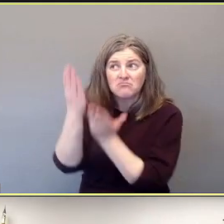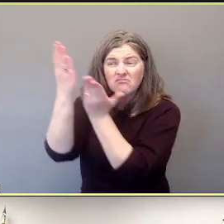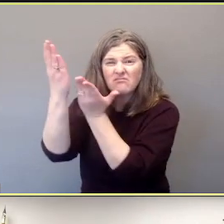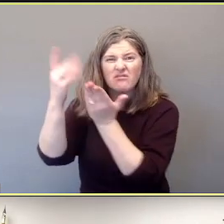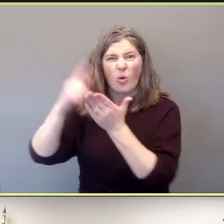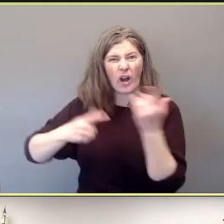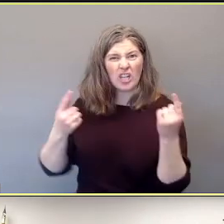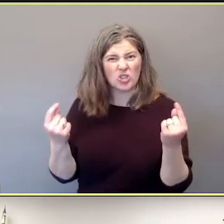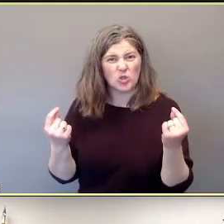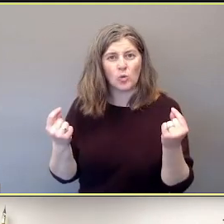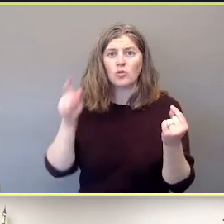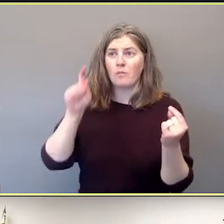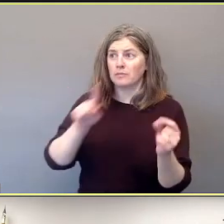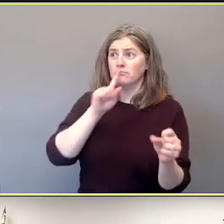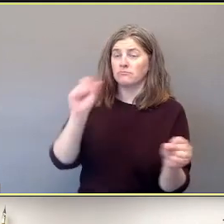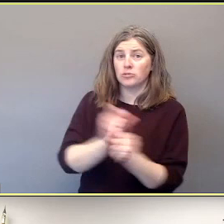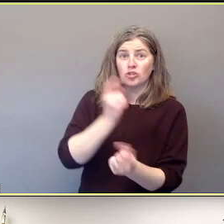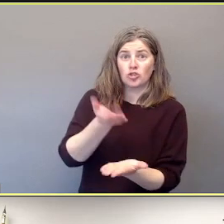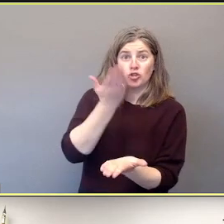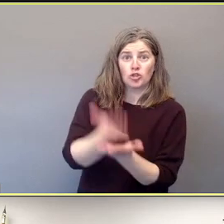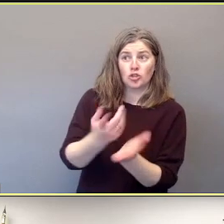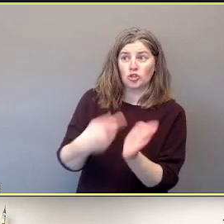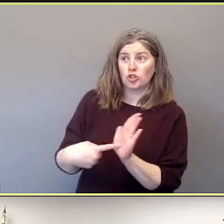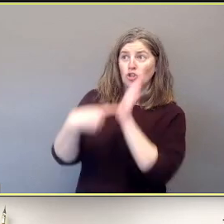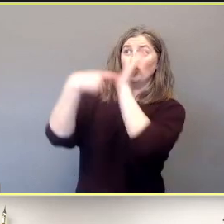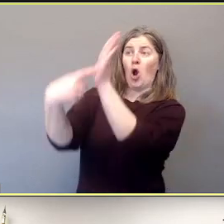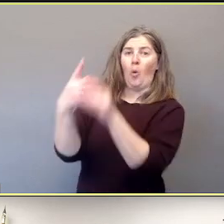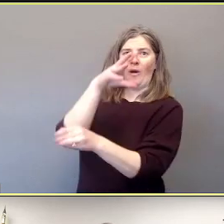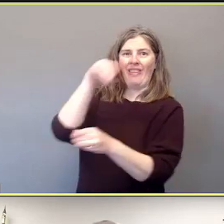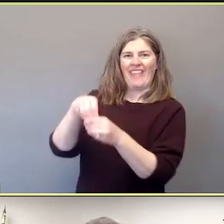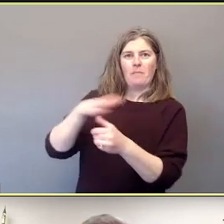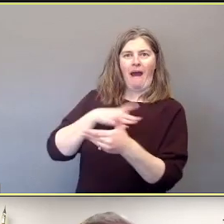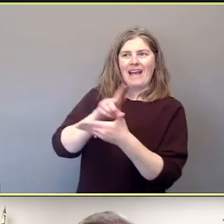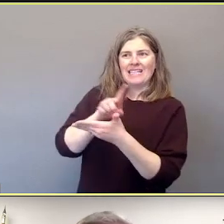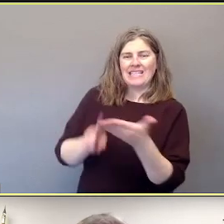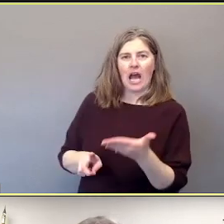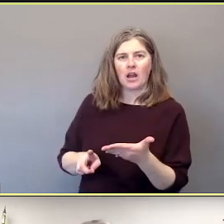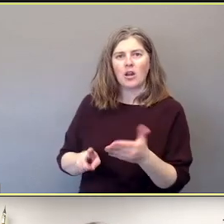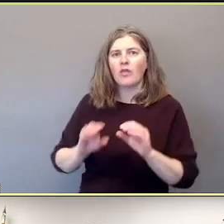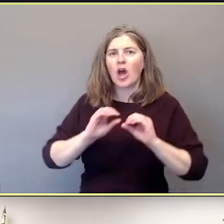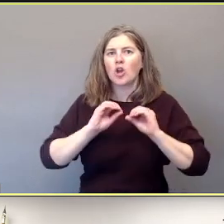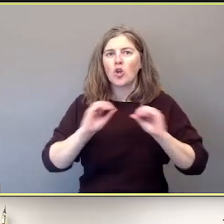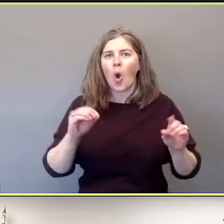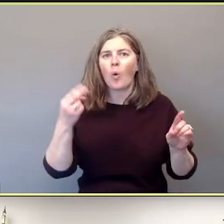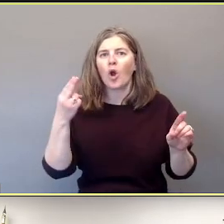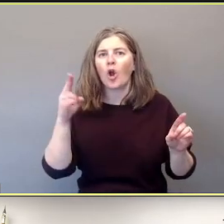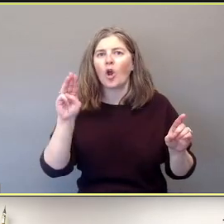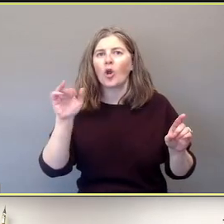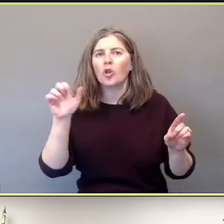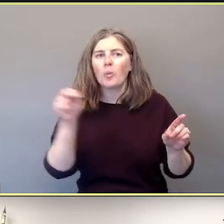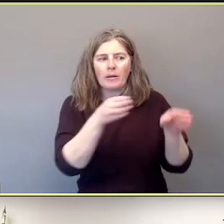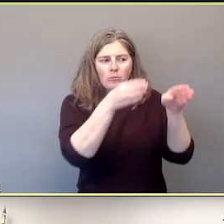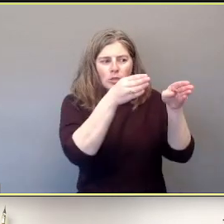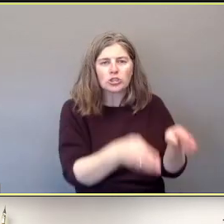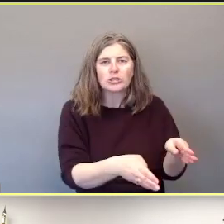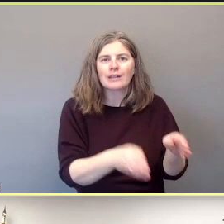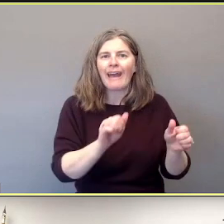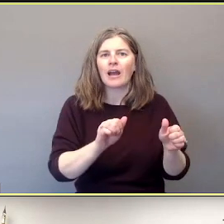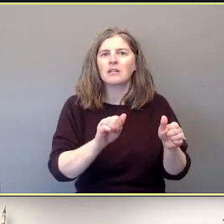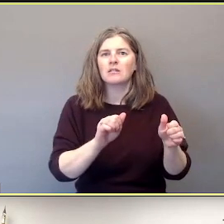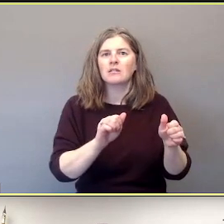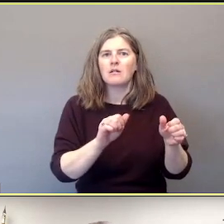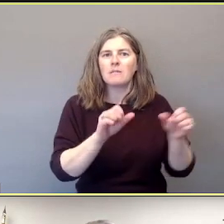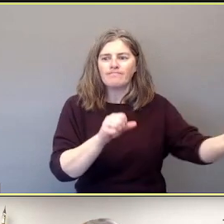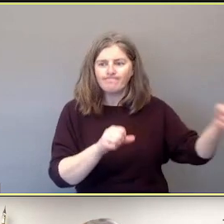you have to show as part of your research design that no human being can potentially be put